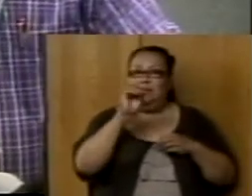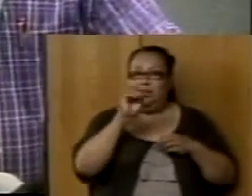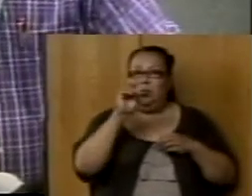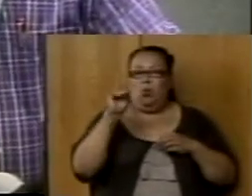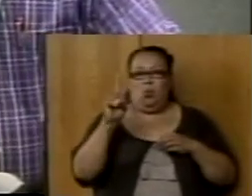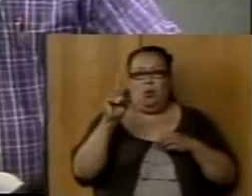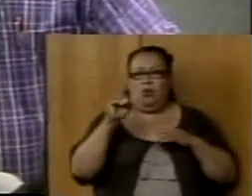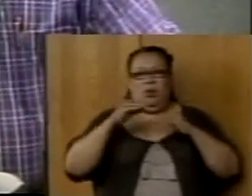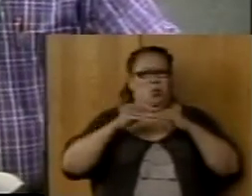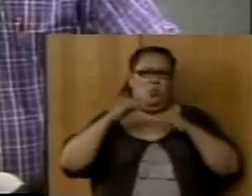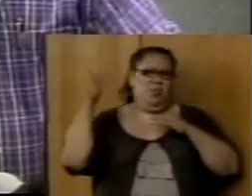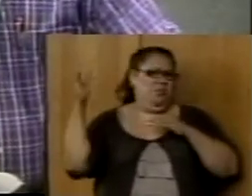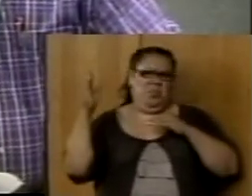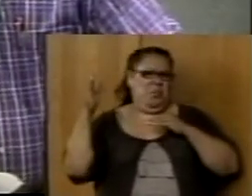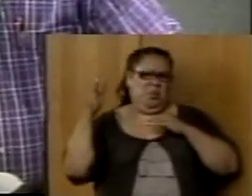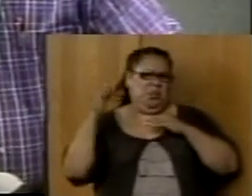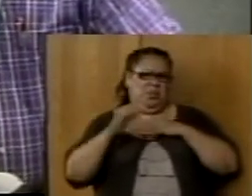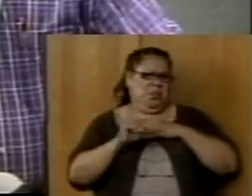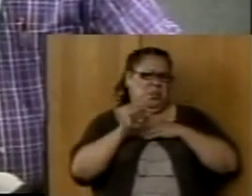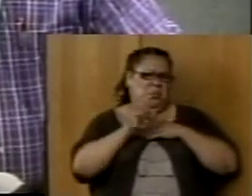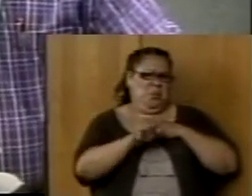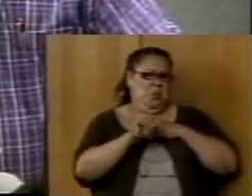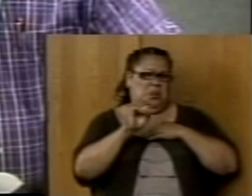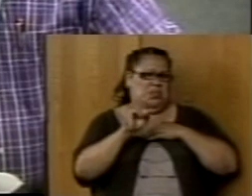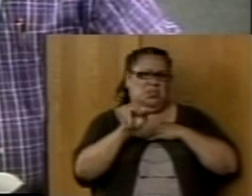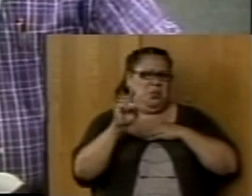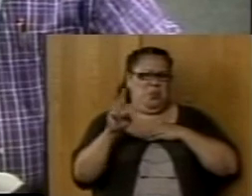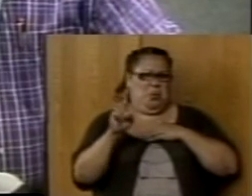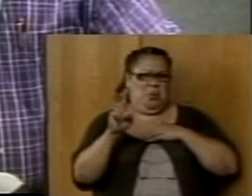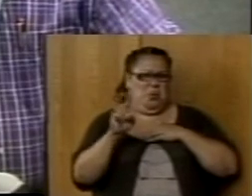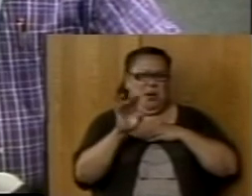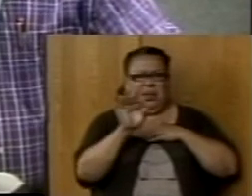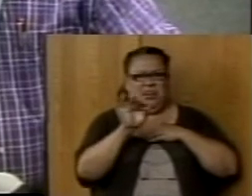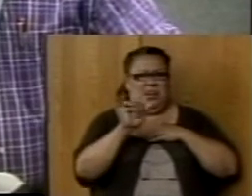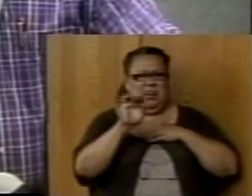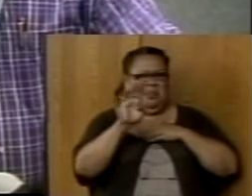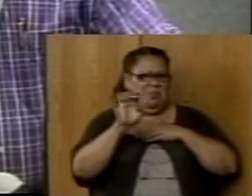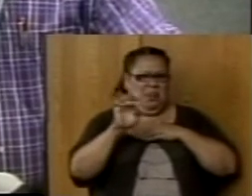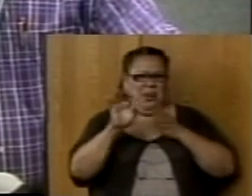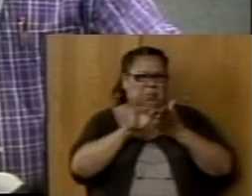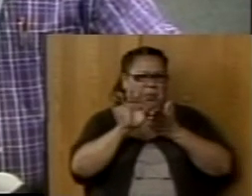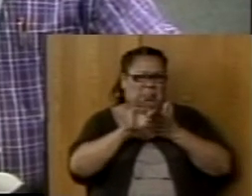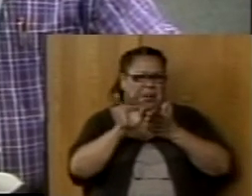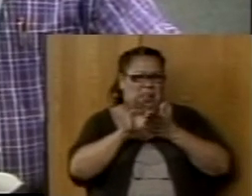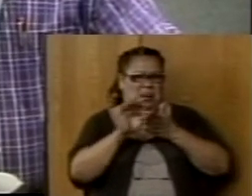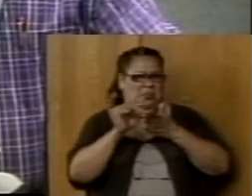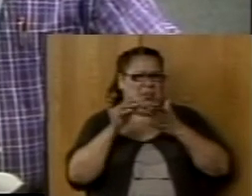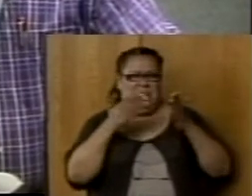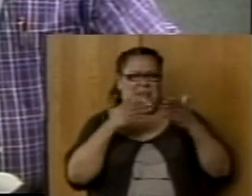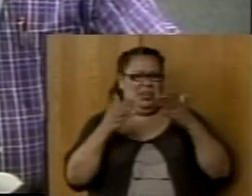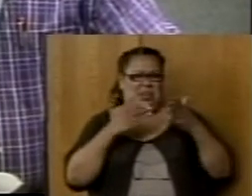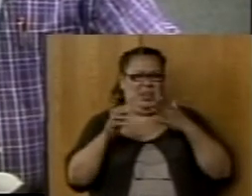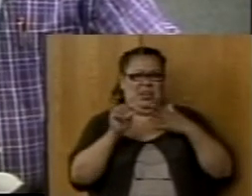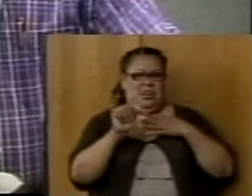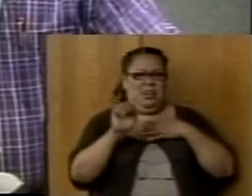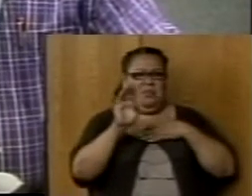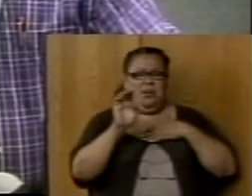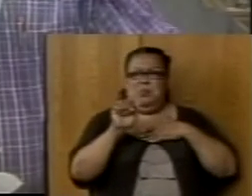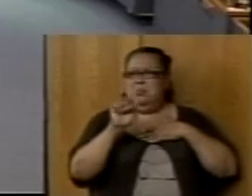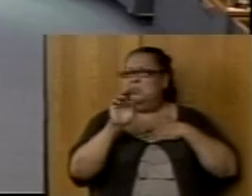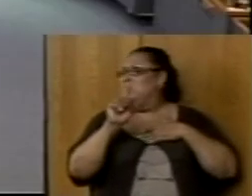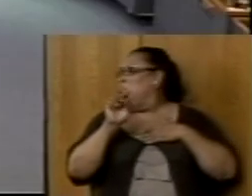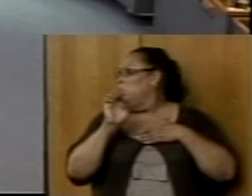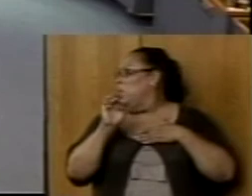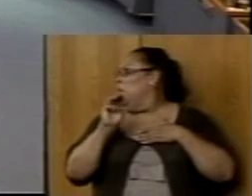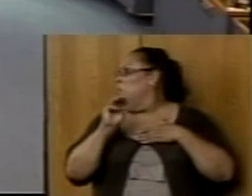And we've never exceeded the 0.01 fiber per count in any of our abatements. Mr. Colunga, does that